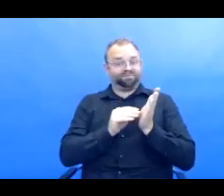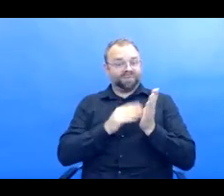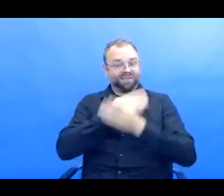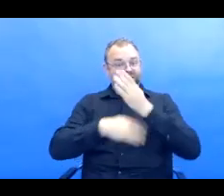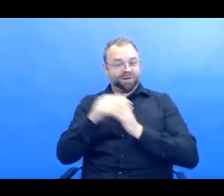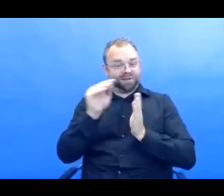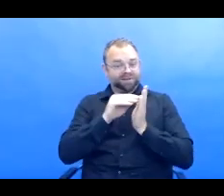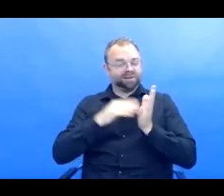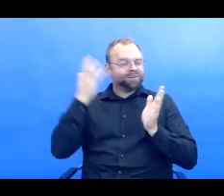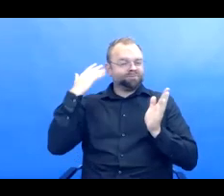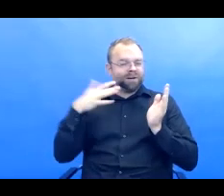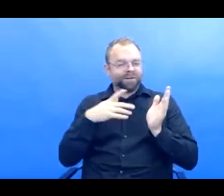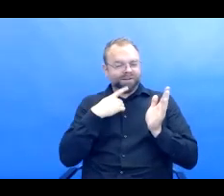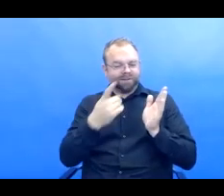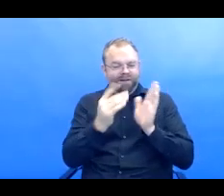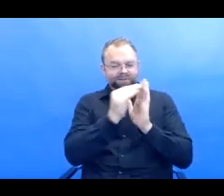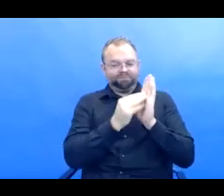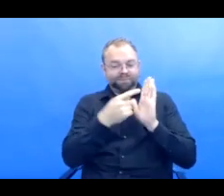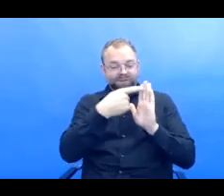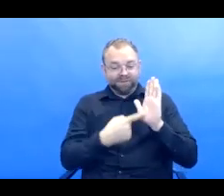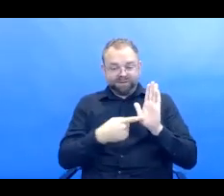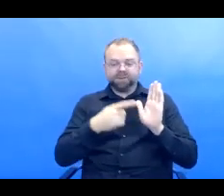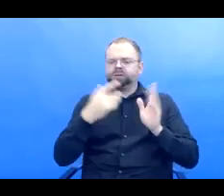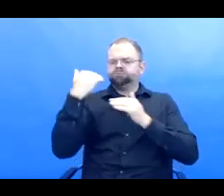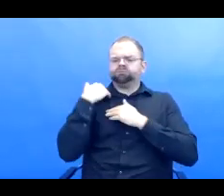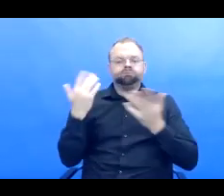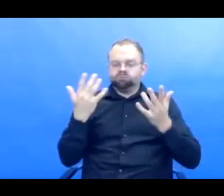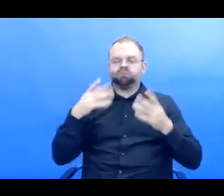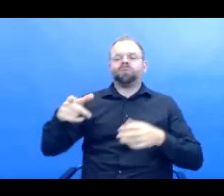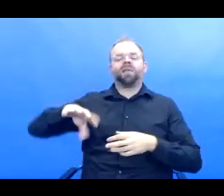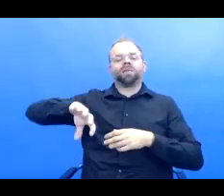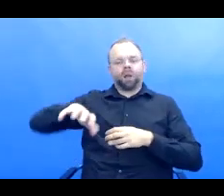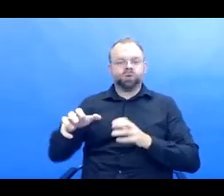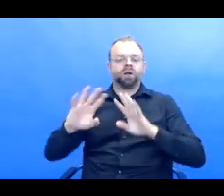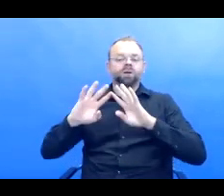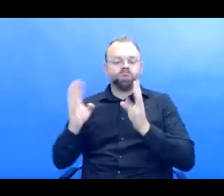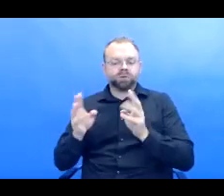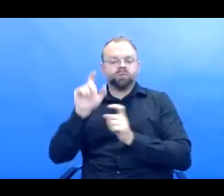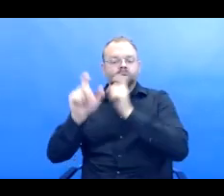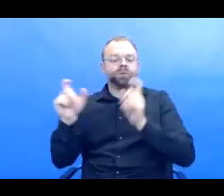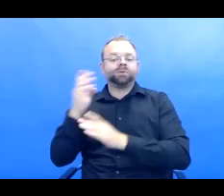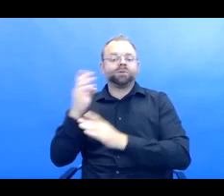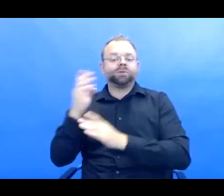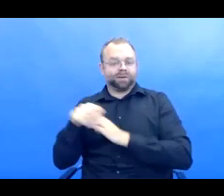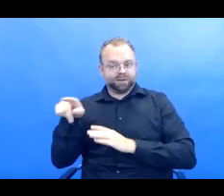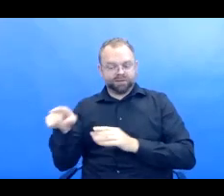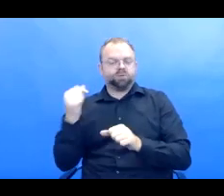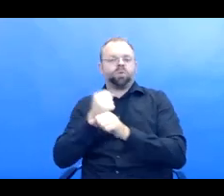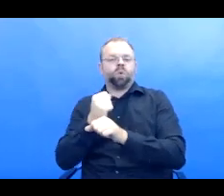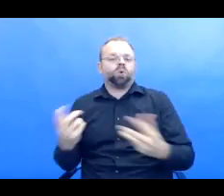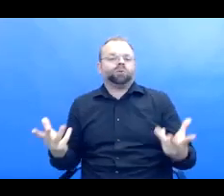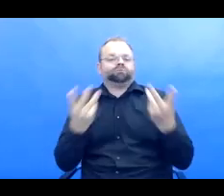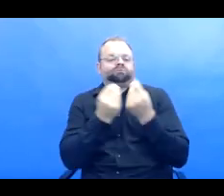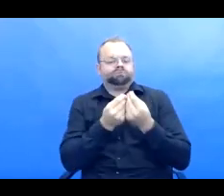for registration is such that one has to fill in the registration form. Then two, there's